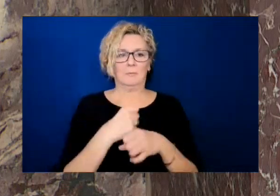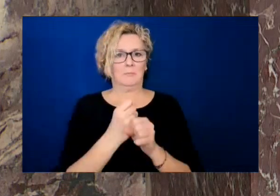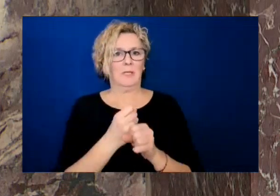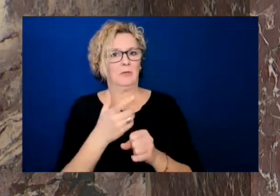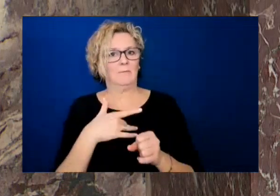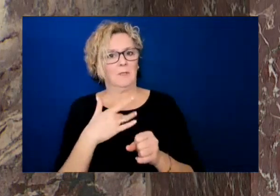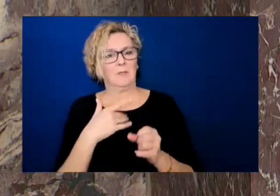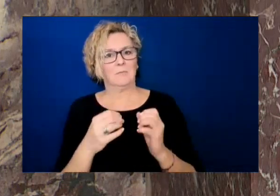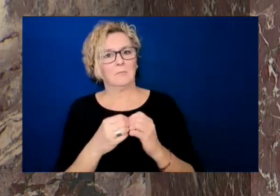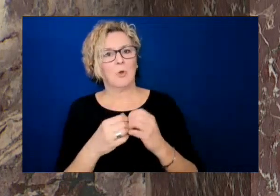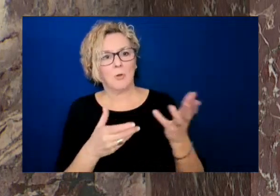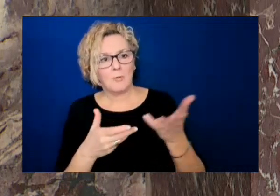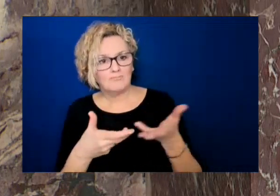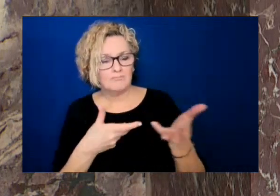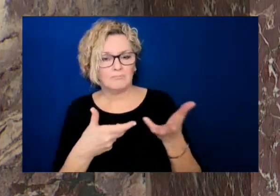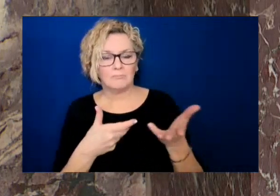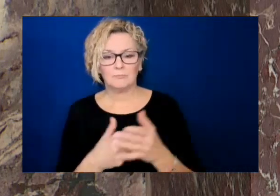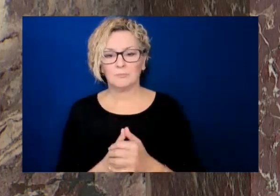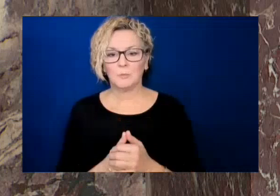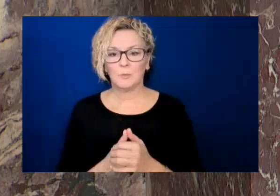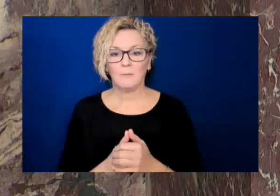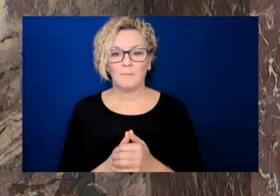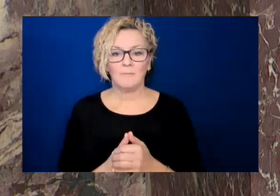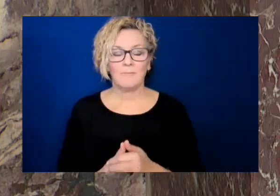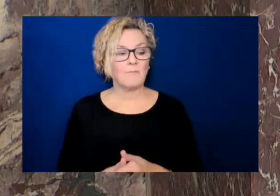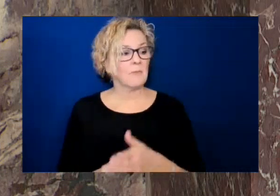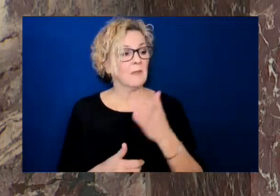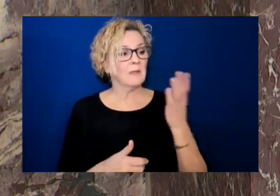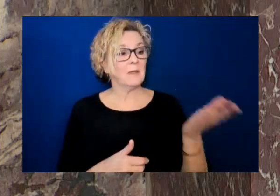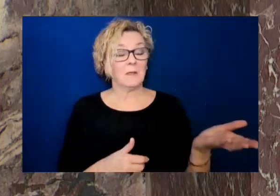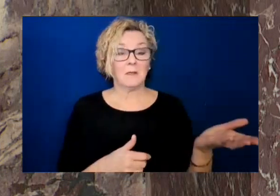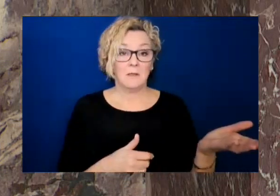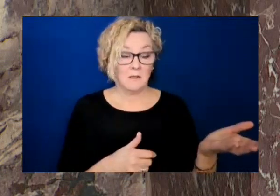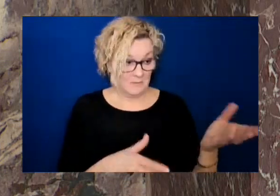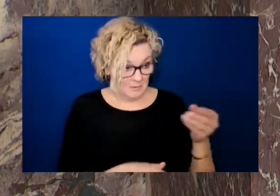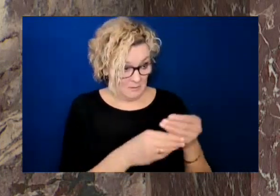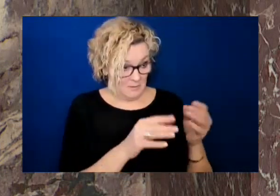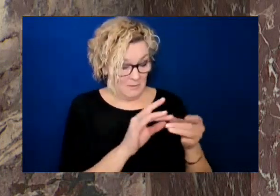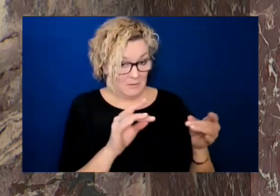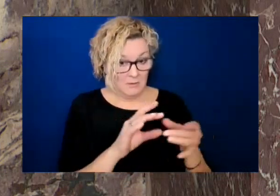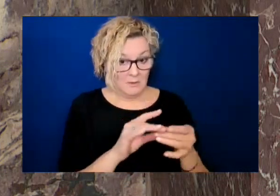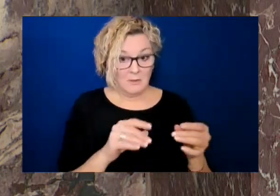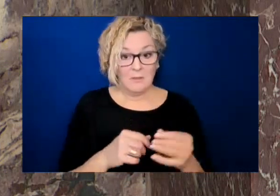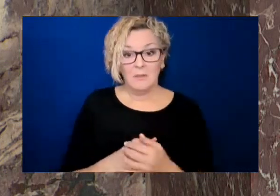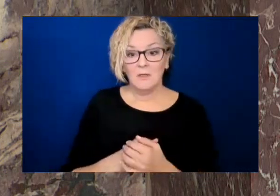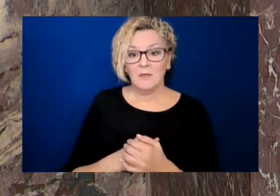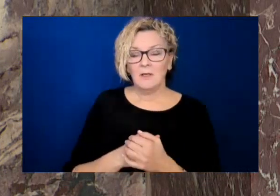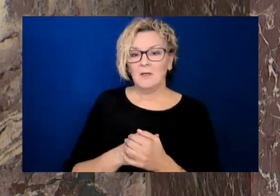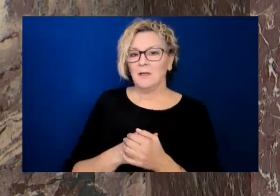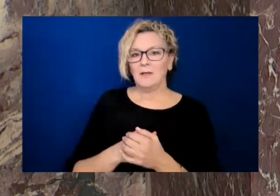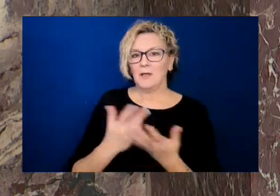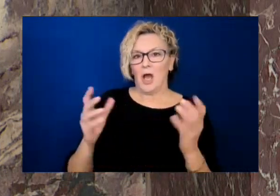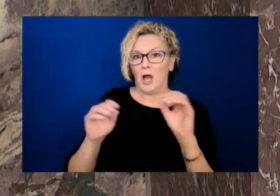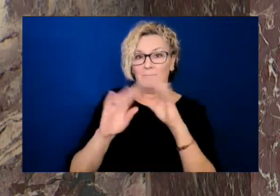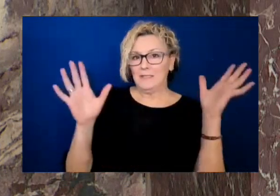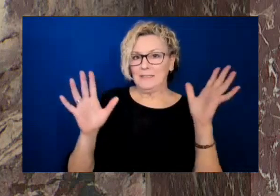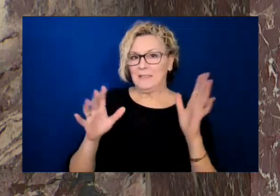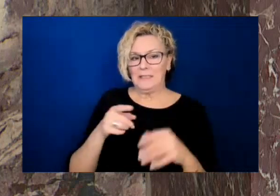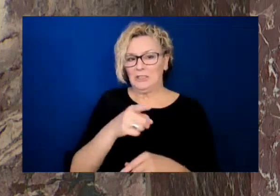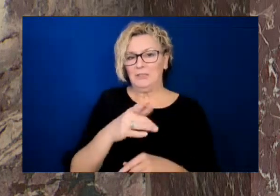step to resign from this caucus, to speak independently. There was no space. She was